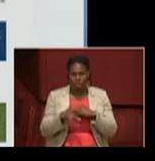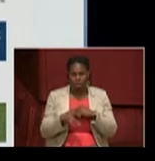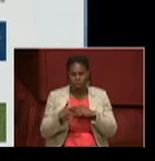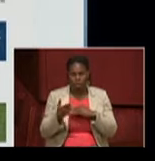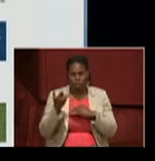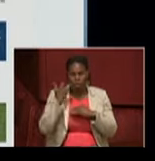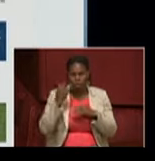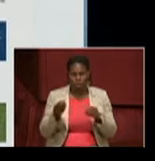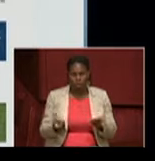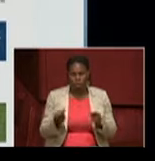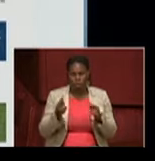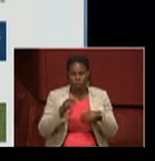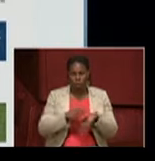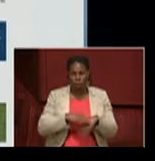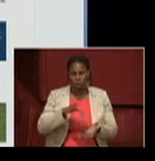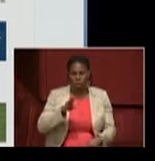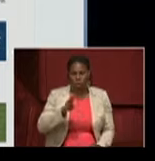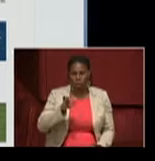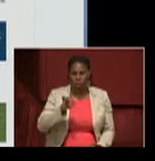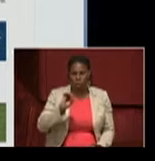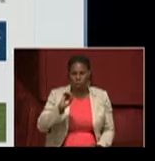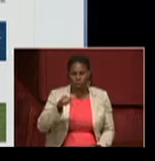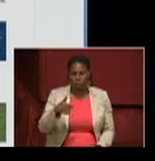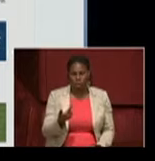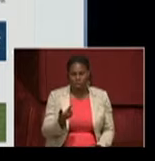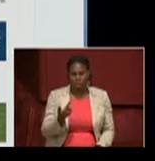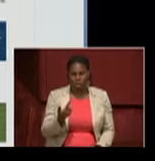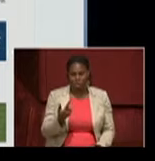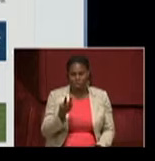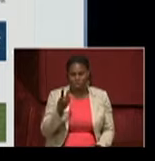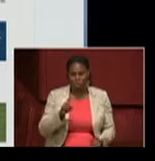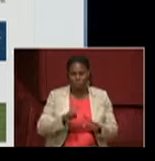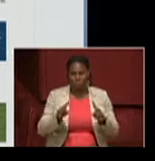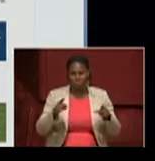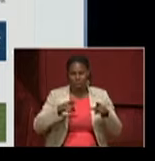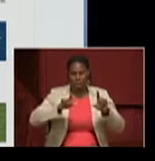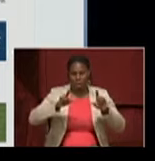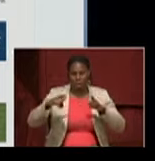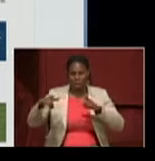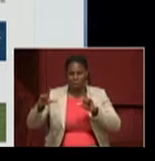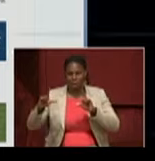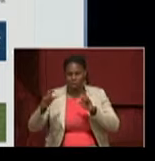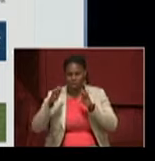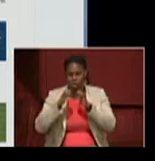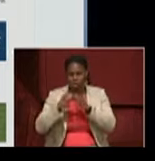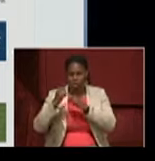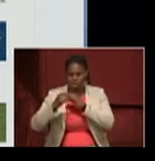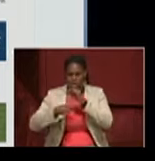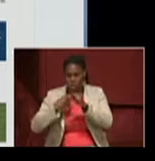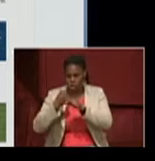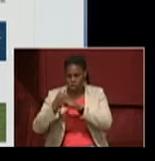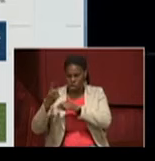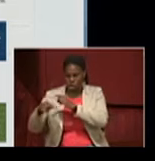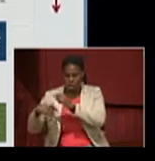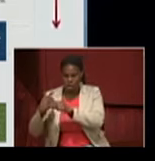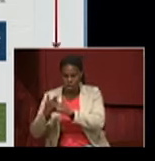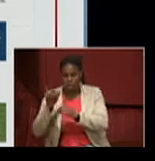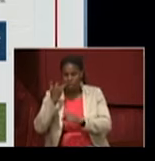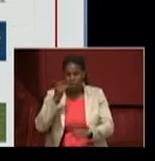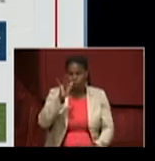on the blogs, there are 2 different blogs that have to do with genealogy. So if you scroll